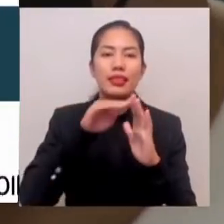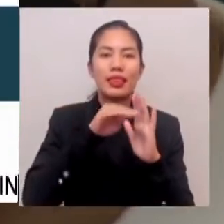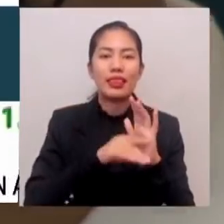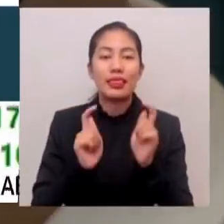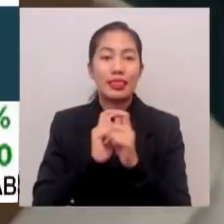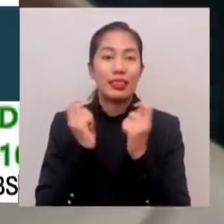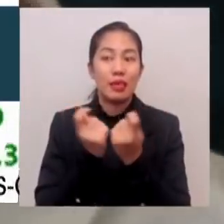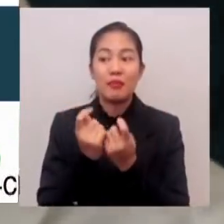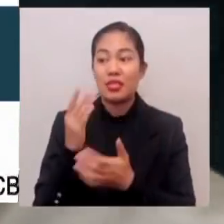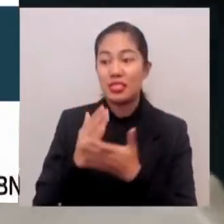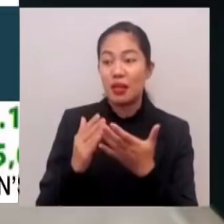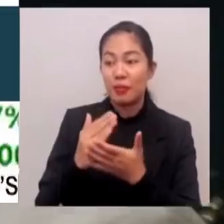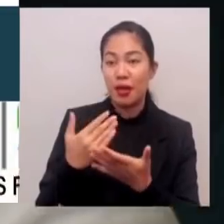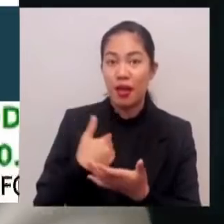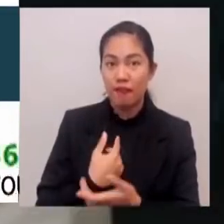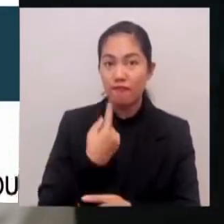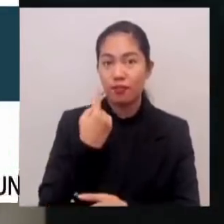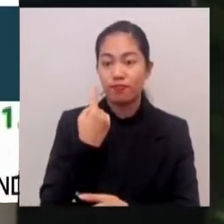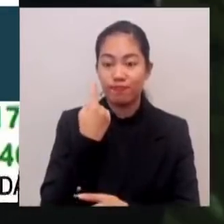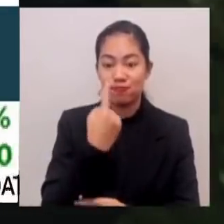president. So in other words, it's,